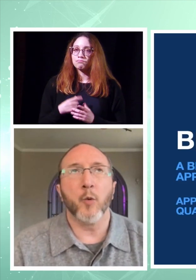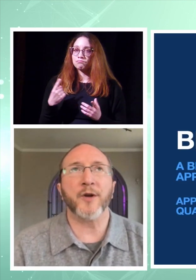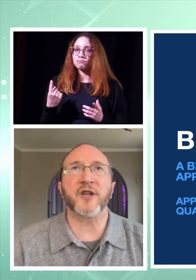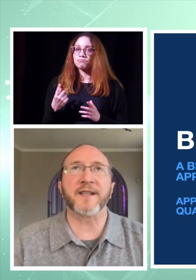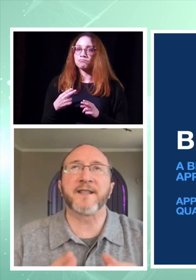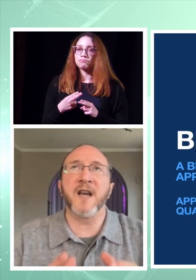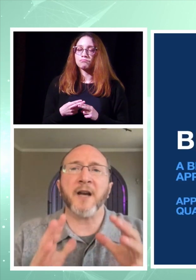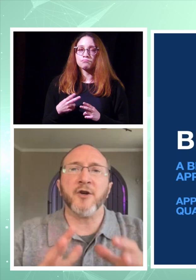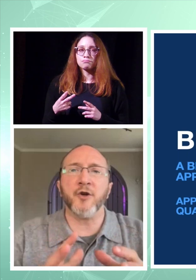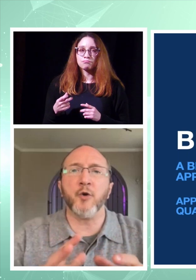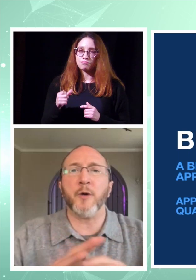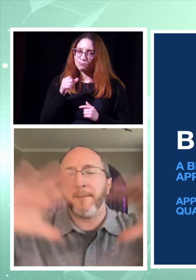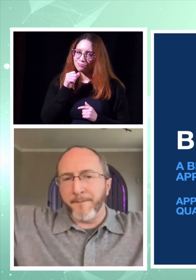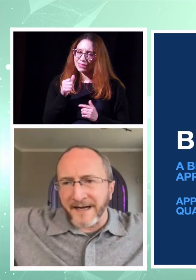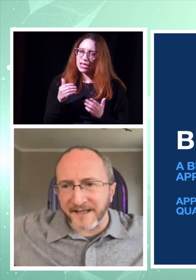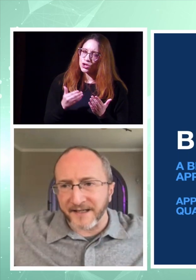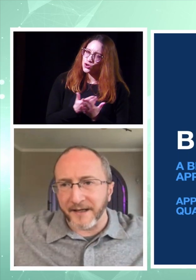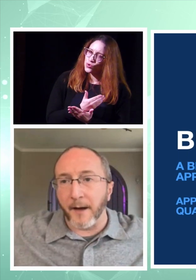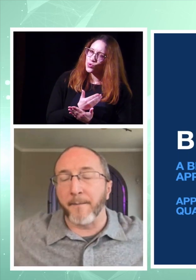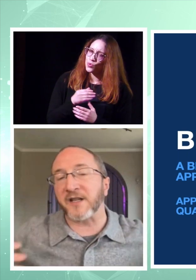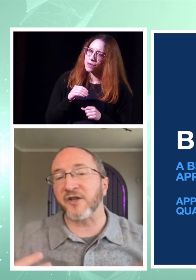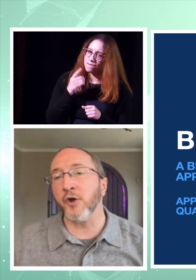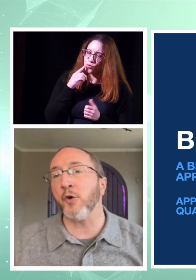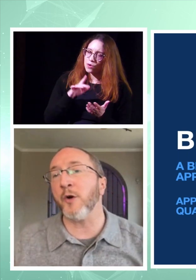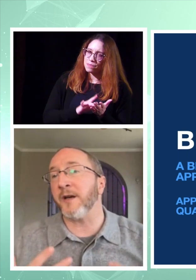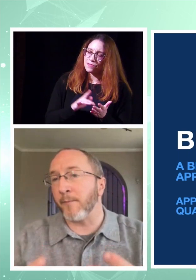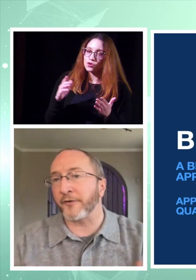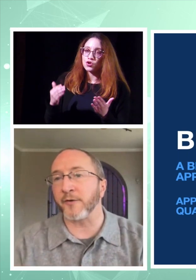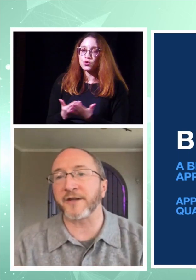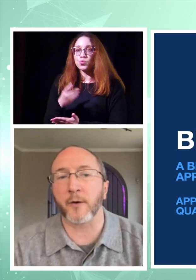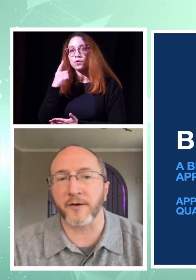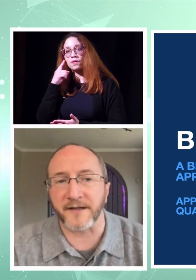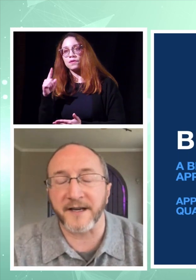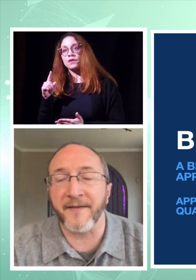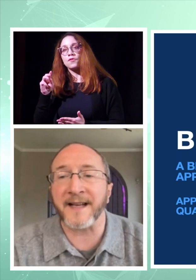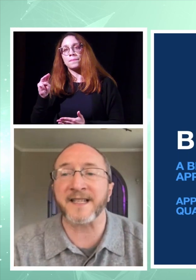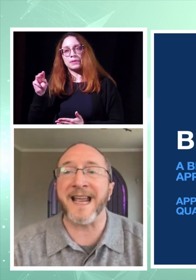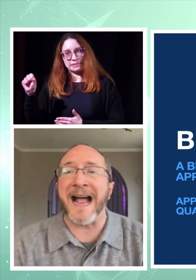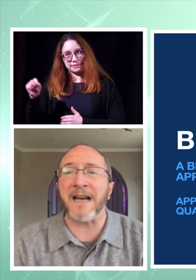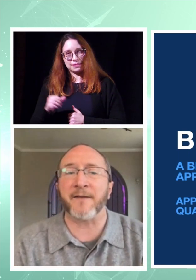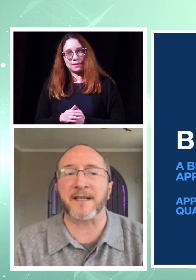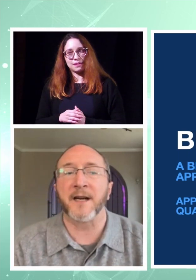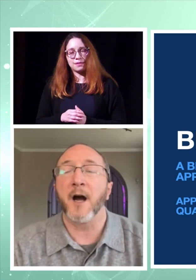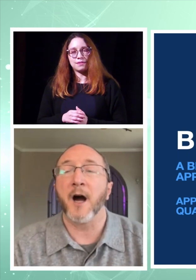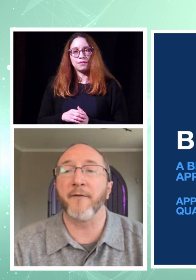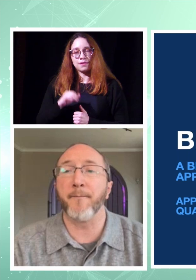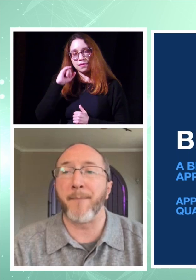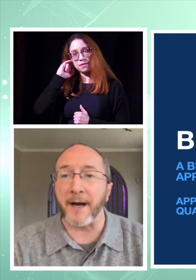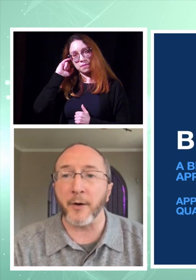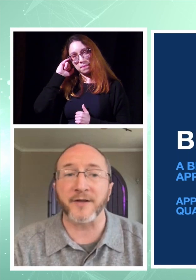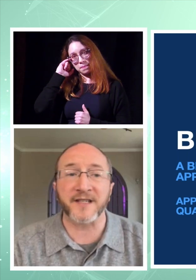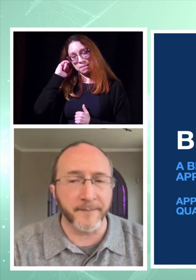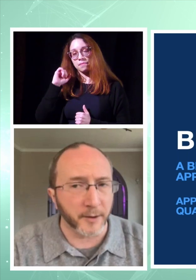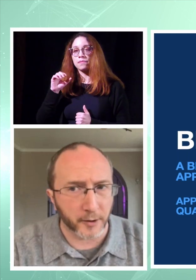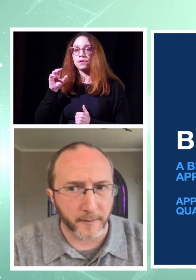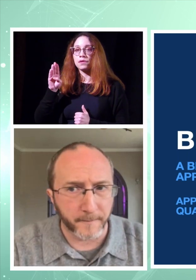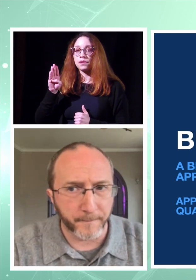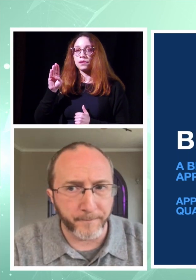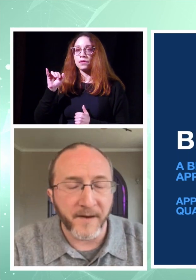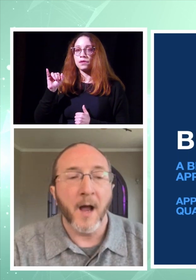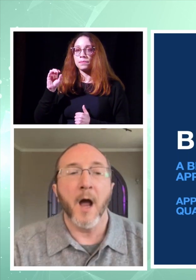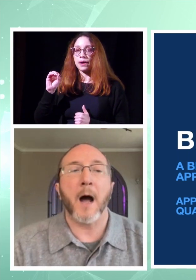something which is not new in medicine, but it's new in multiple sclerosis, and that's the advent of a